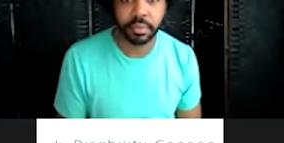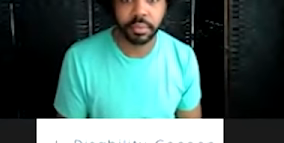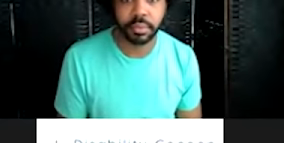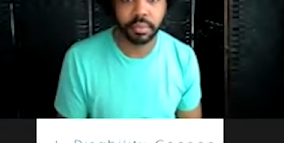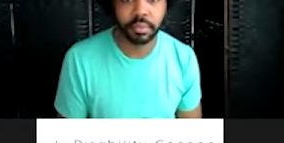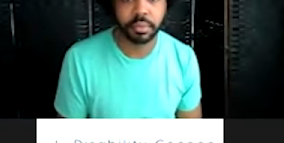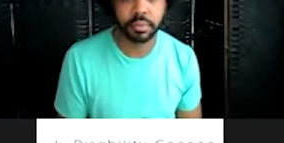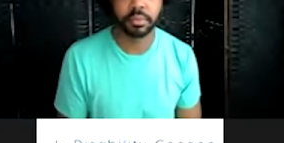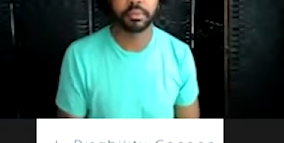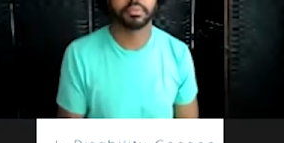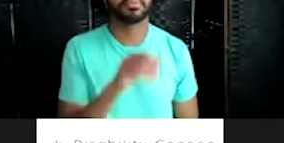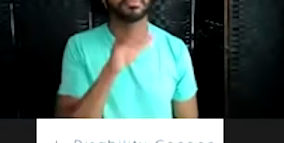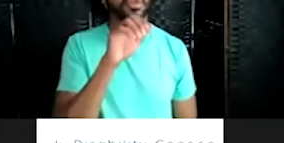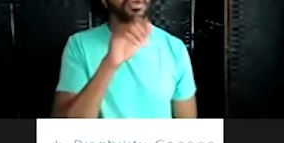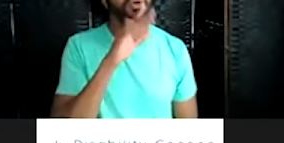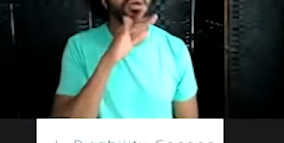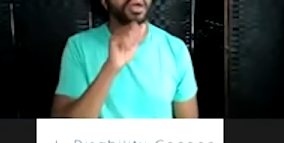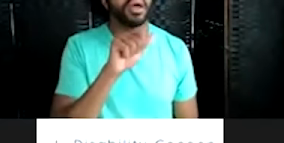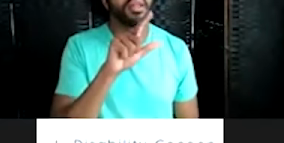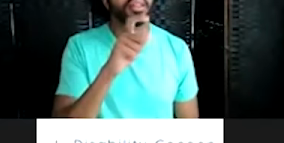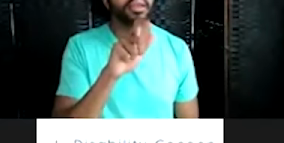Alexa, turn off Connie's lamp.